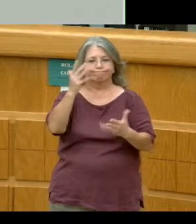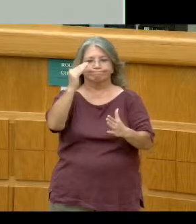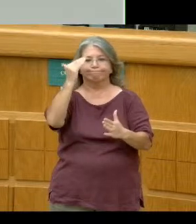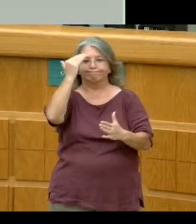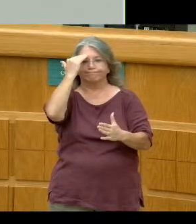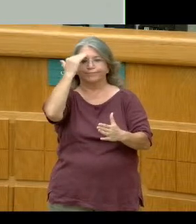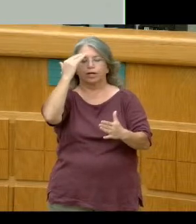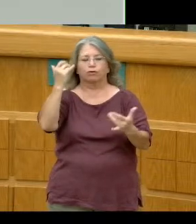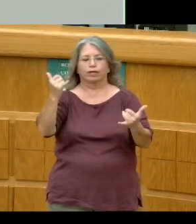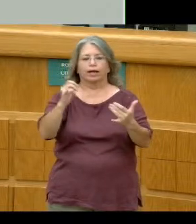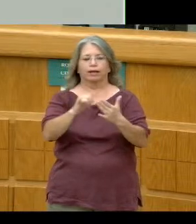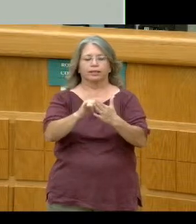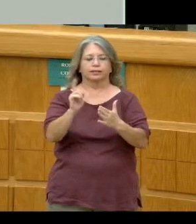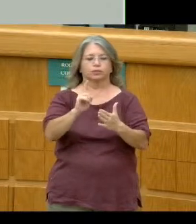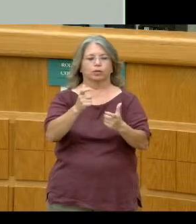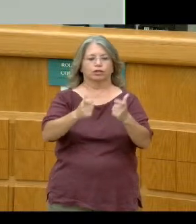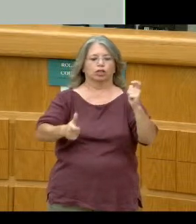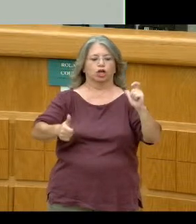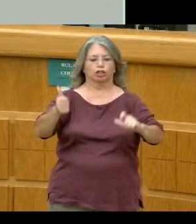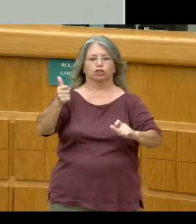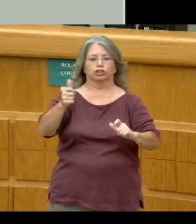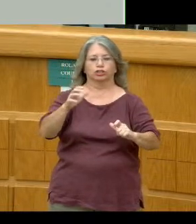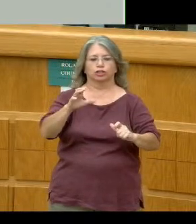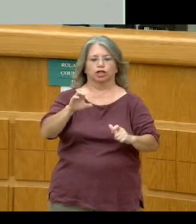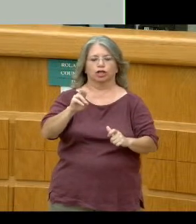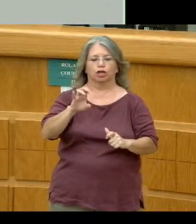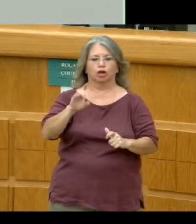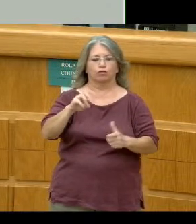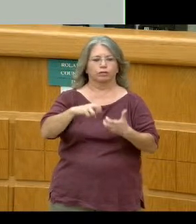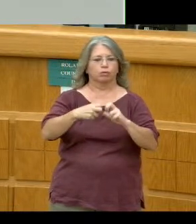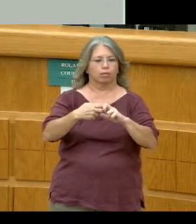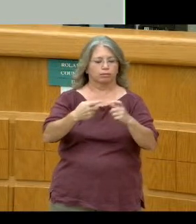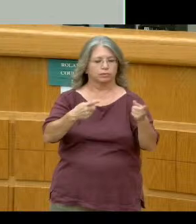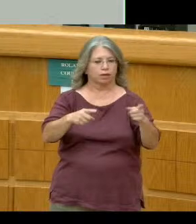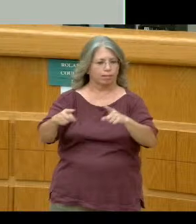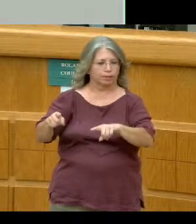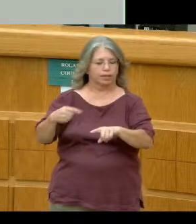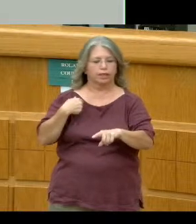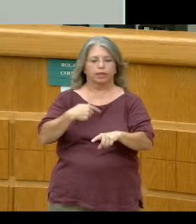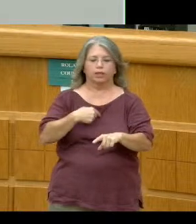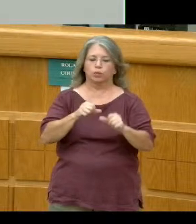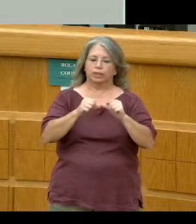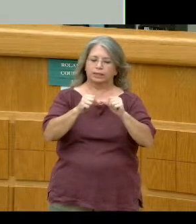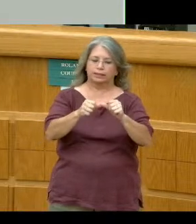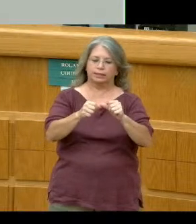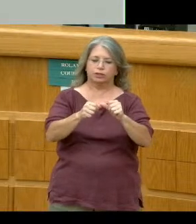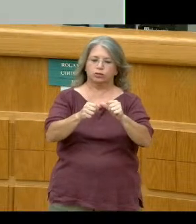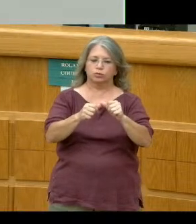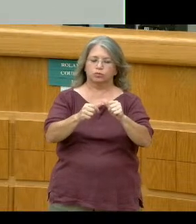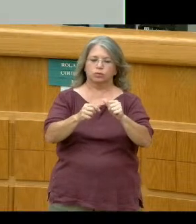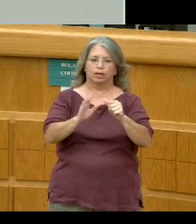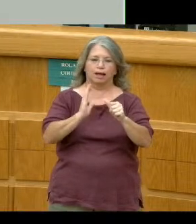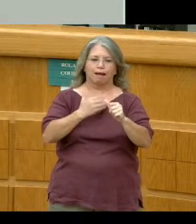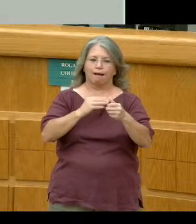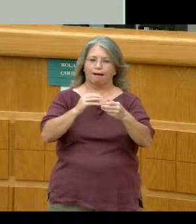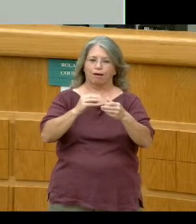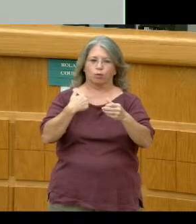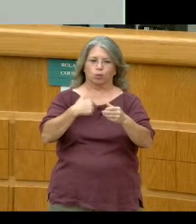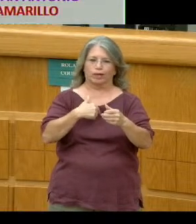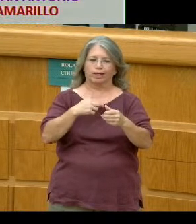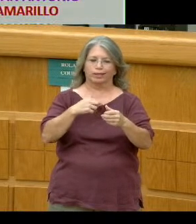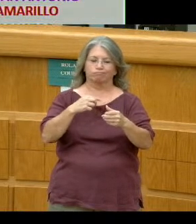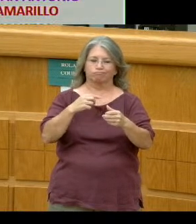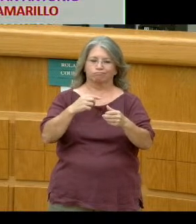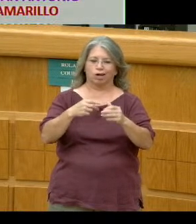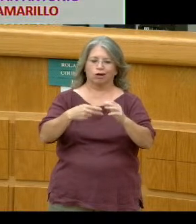the largest COVID problems have occurred. We continue to rank highly here, but hopefully we can get down lower on this